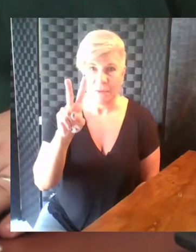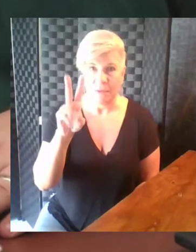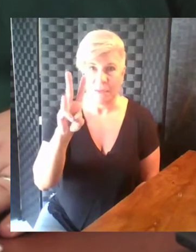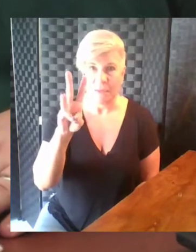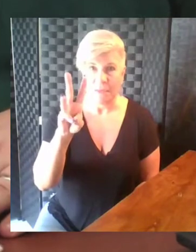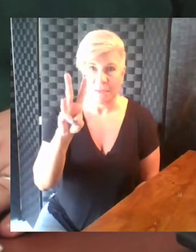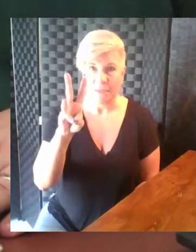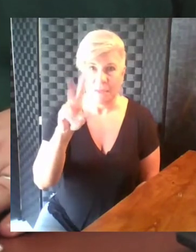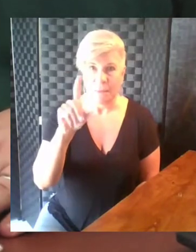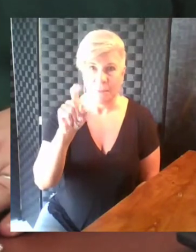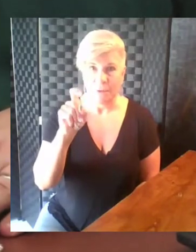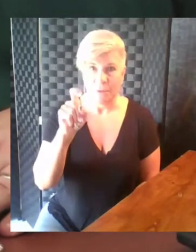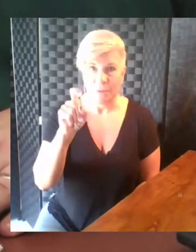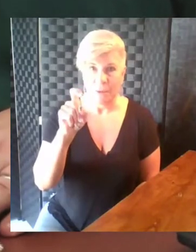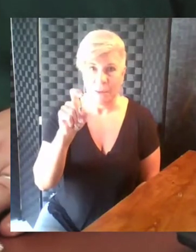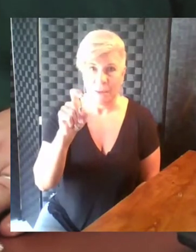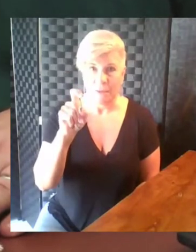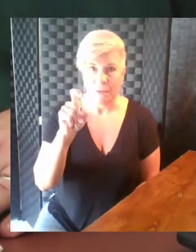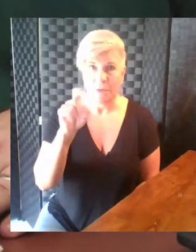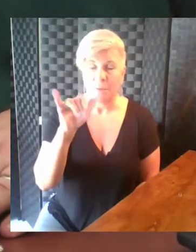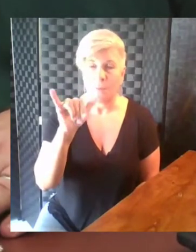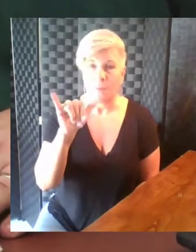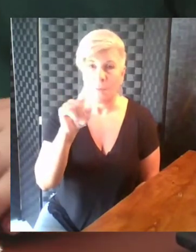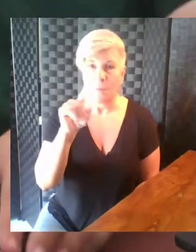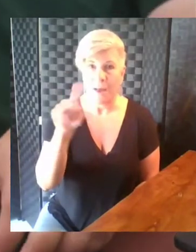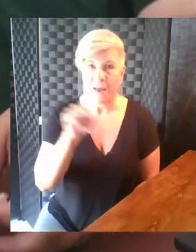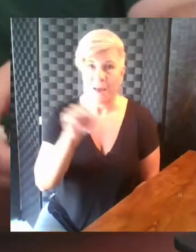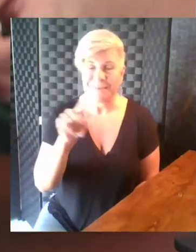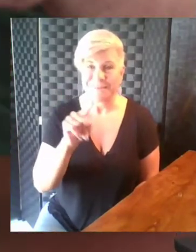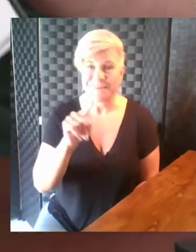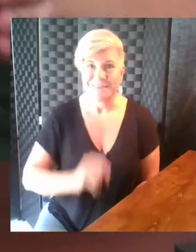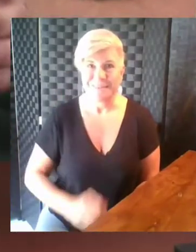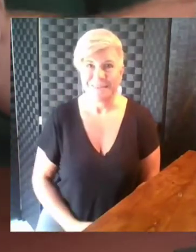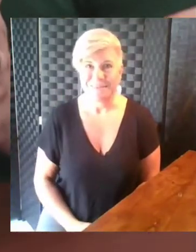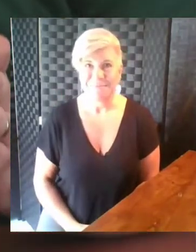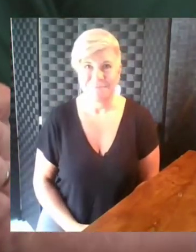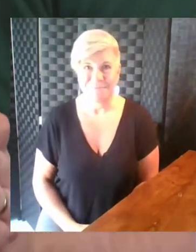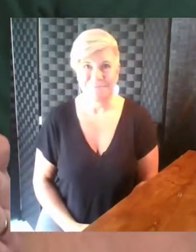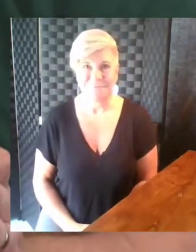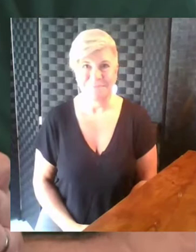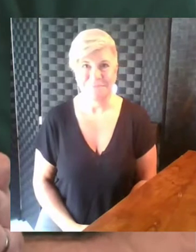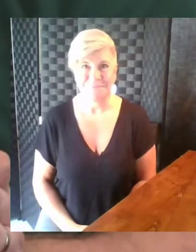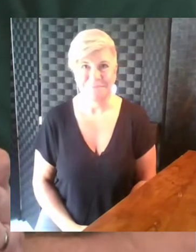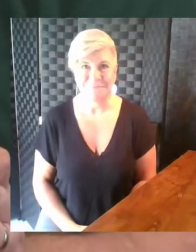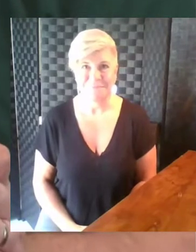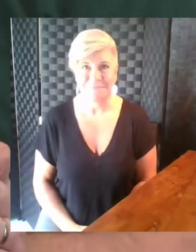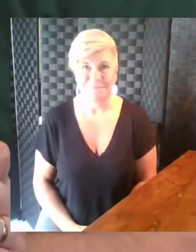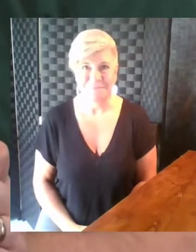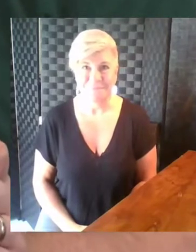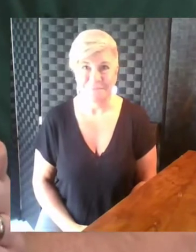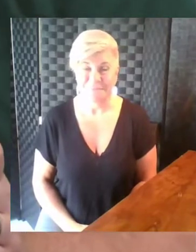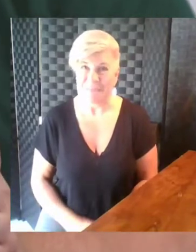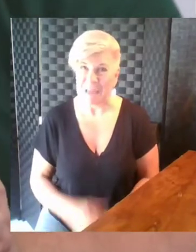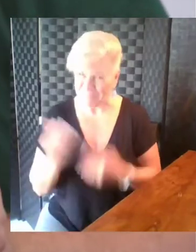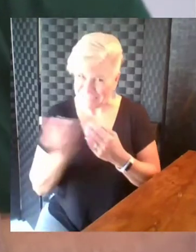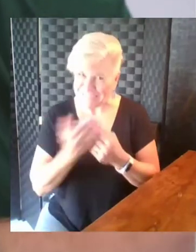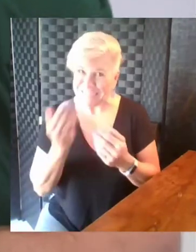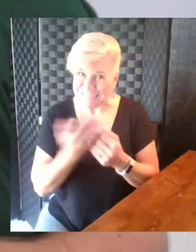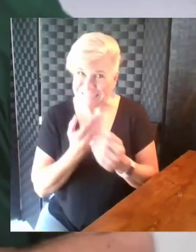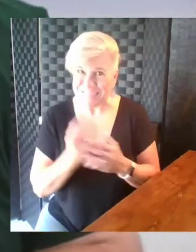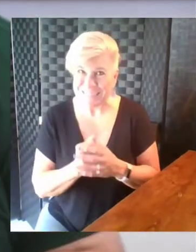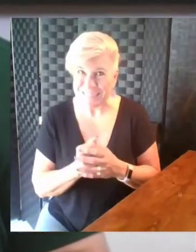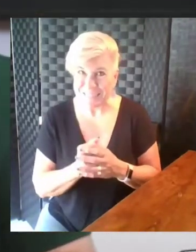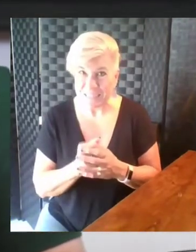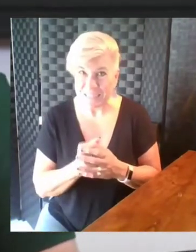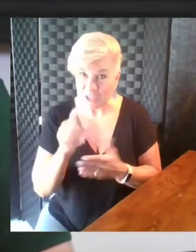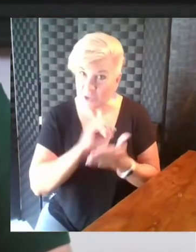V, W, X, Y, and Z. That was pretty easy. Are you going